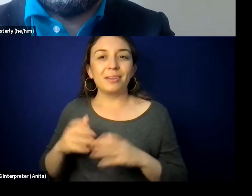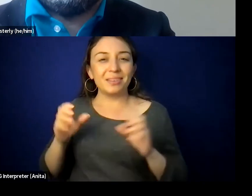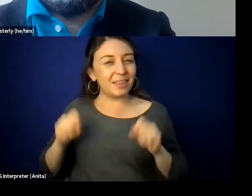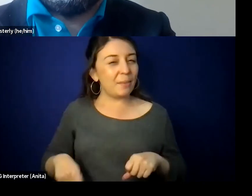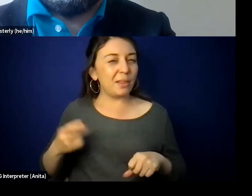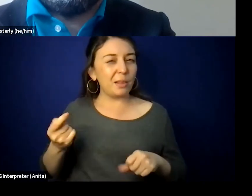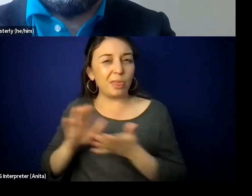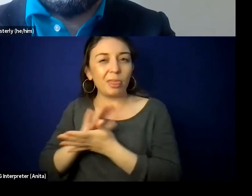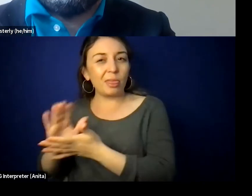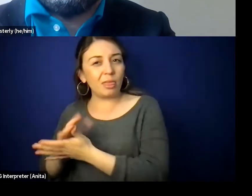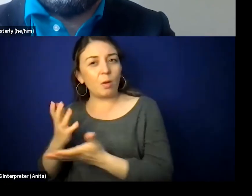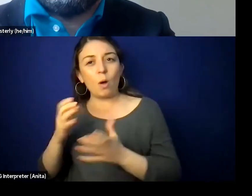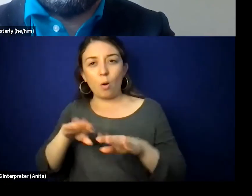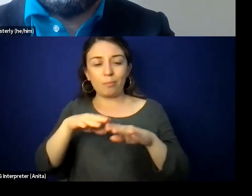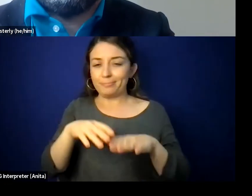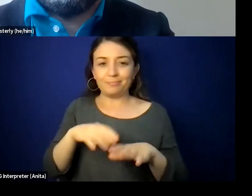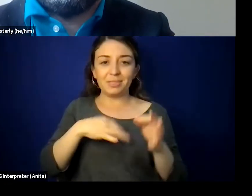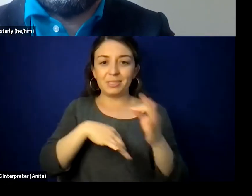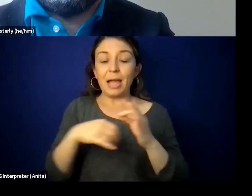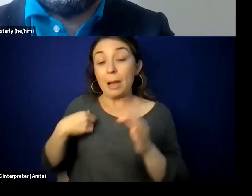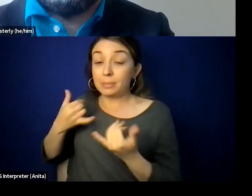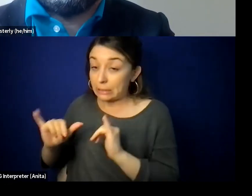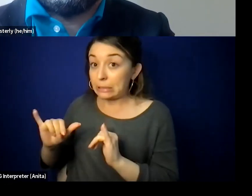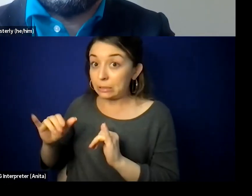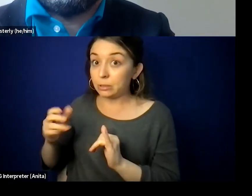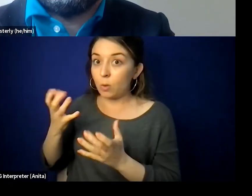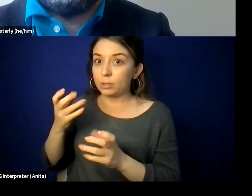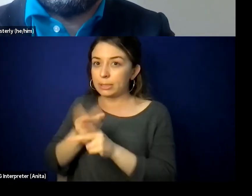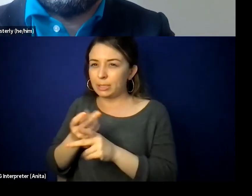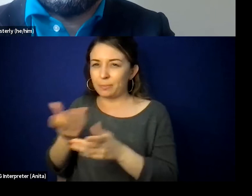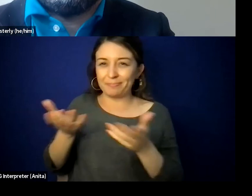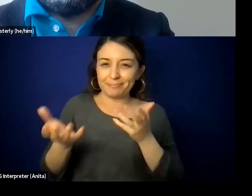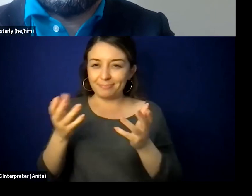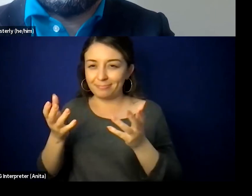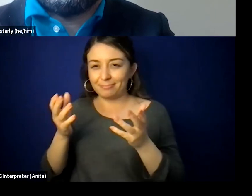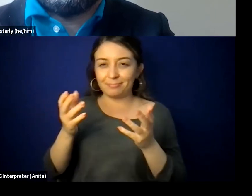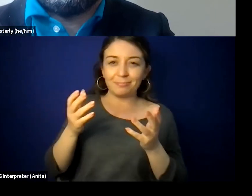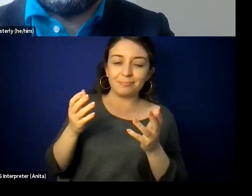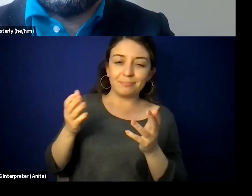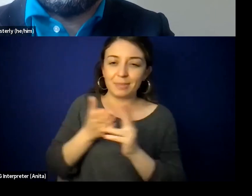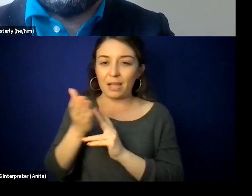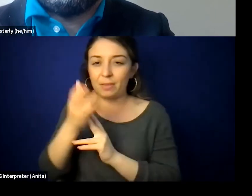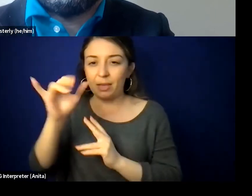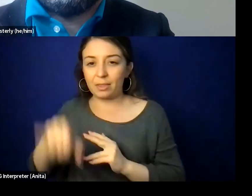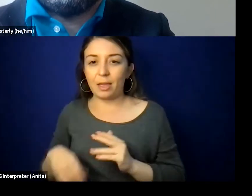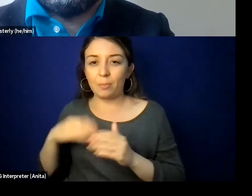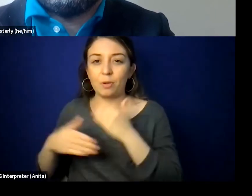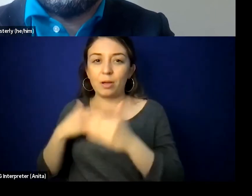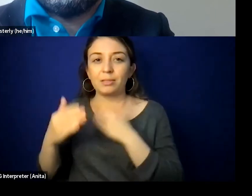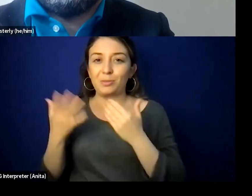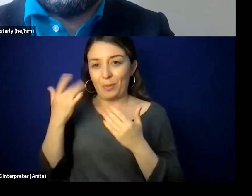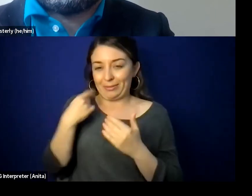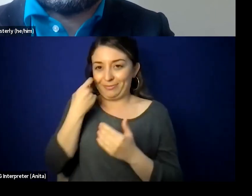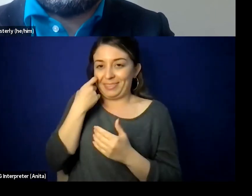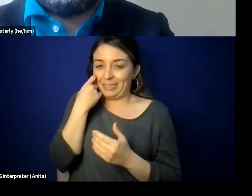be. And I'm still working on that demystifying process 4 months into this, right?